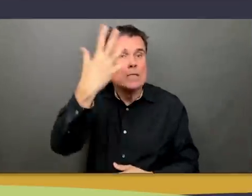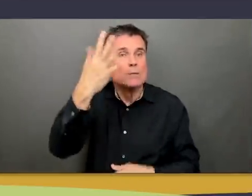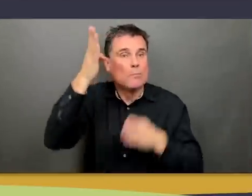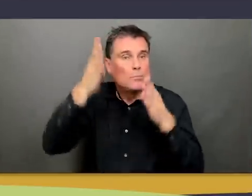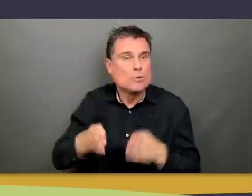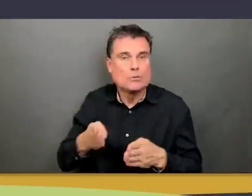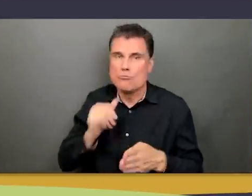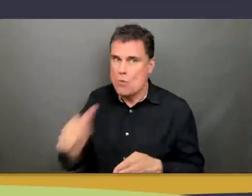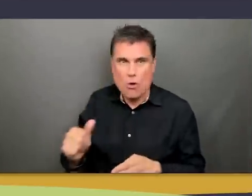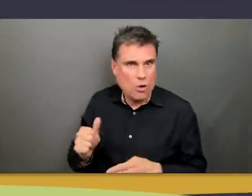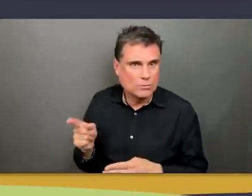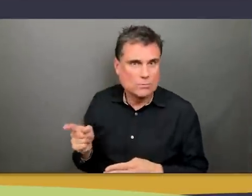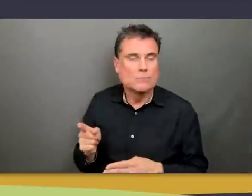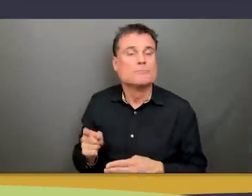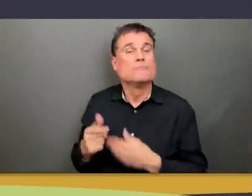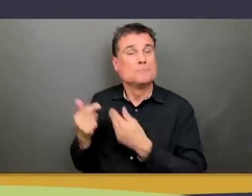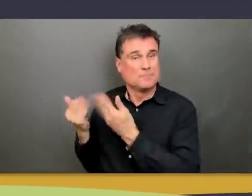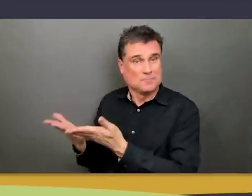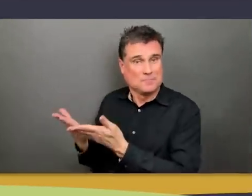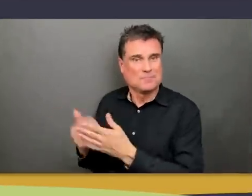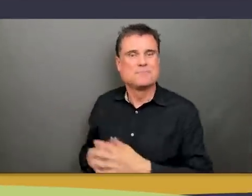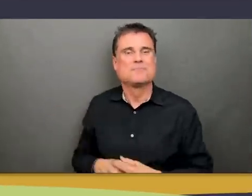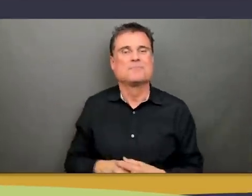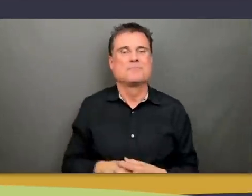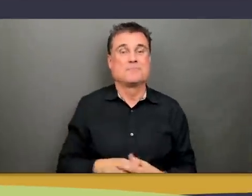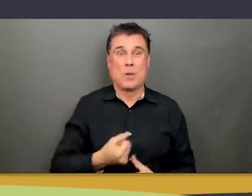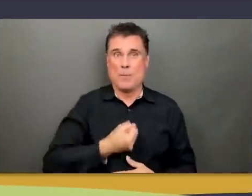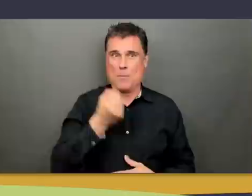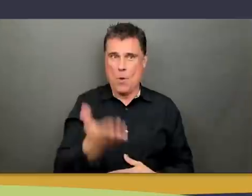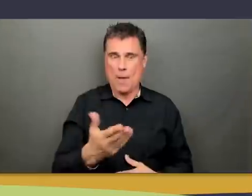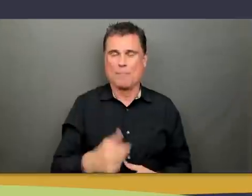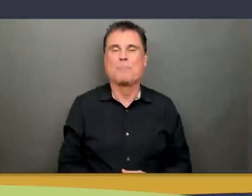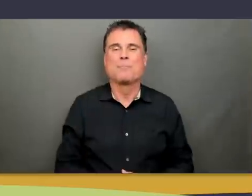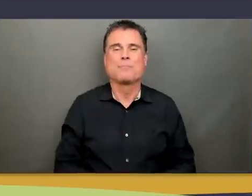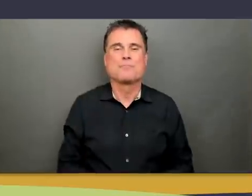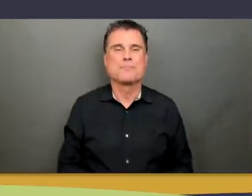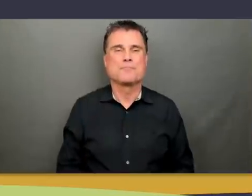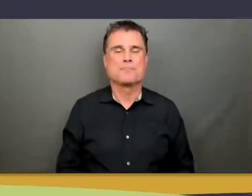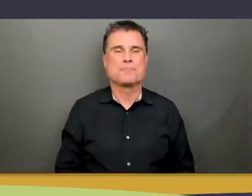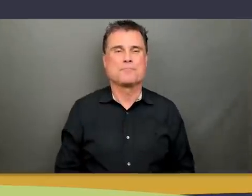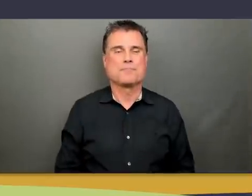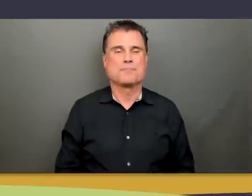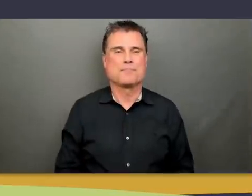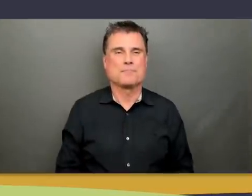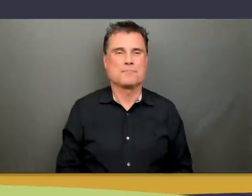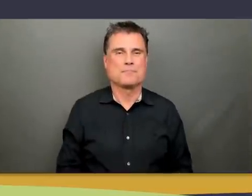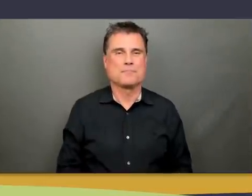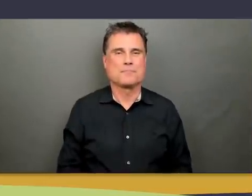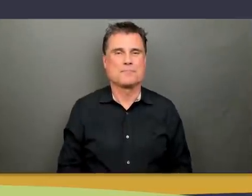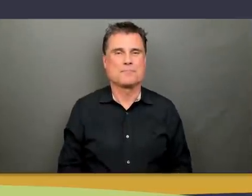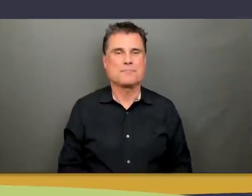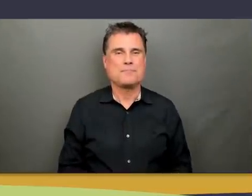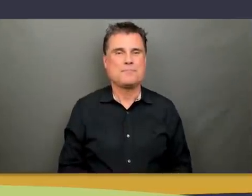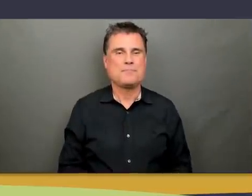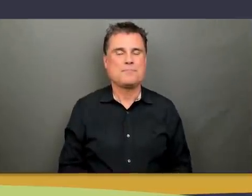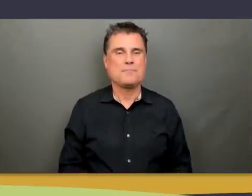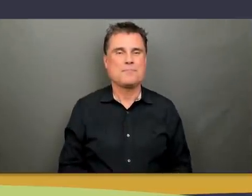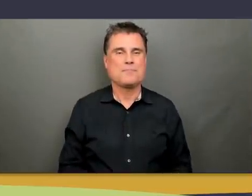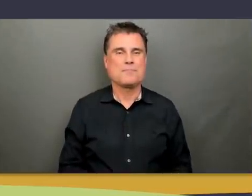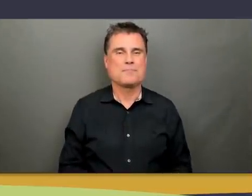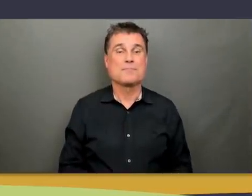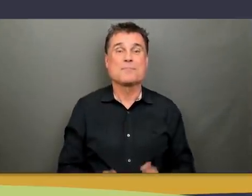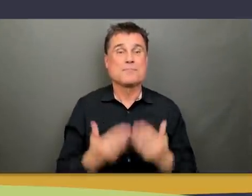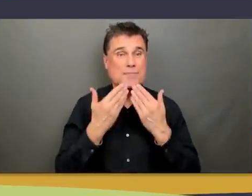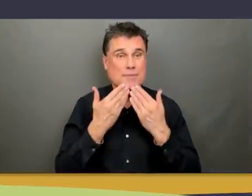Please join me in welcoming Julianne Christmas. Thank you for that introduction. I join you today from the unceded and